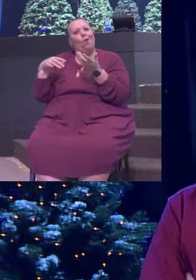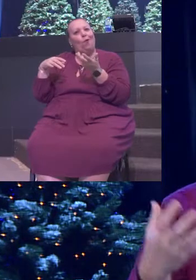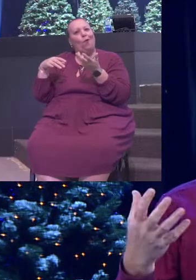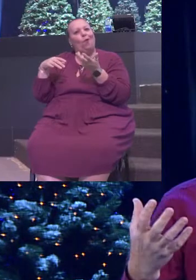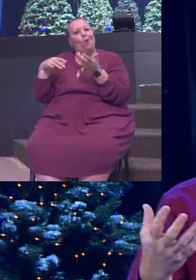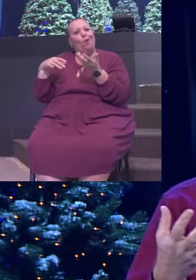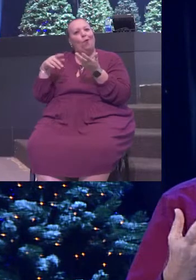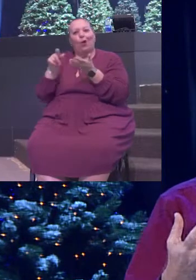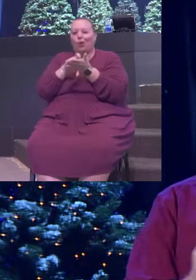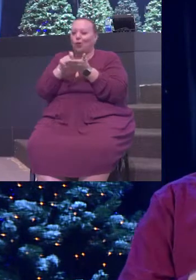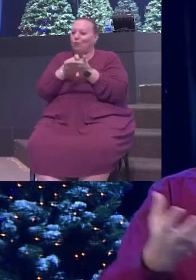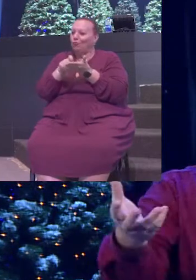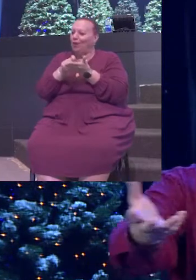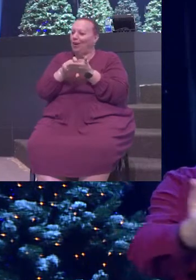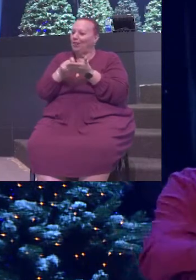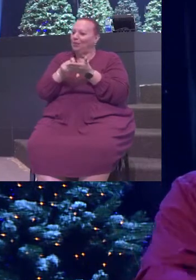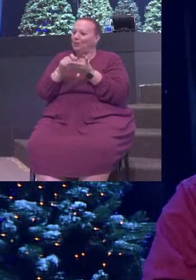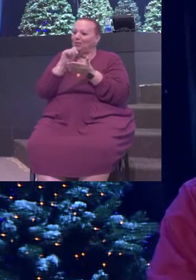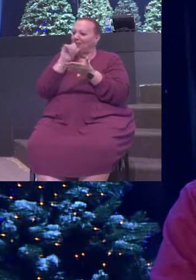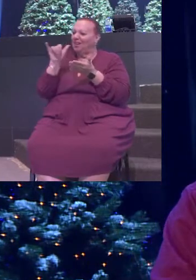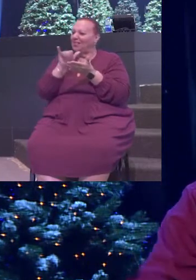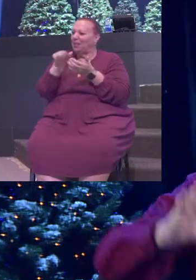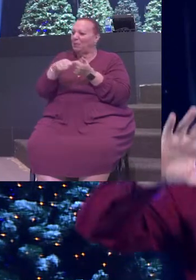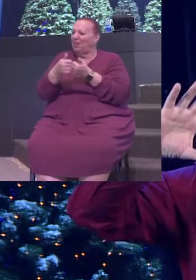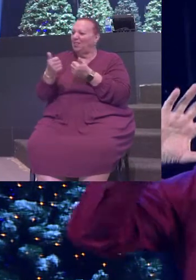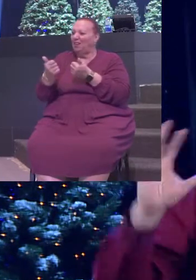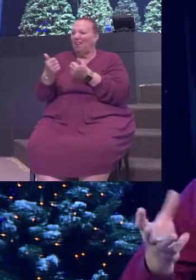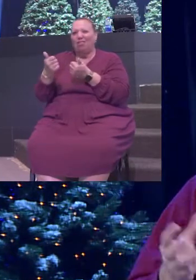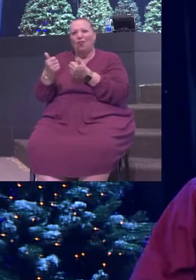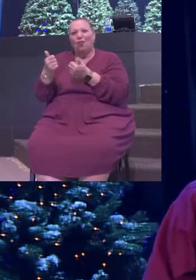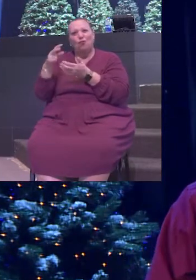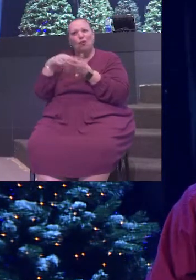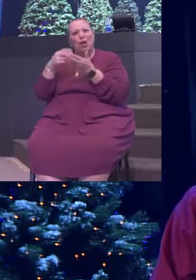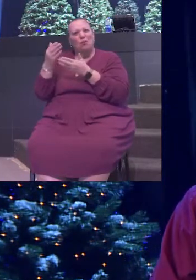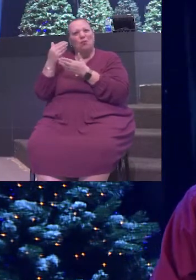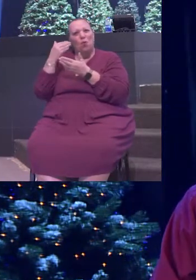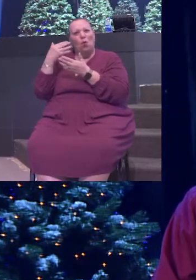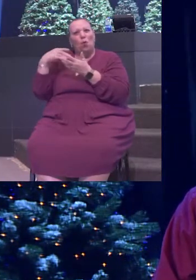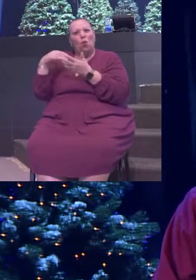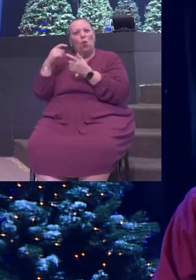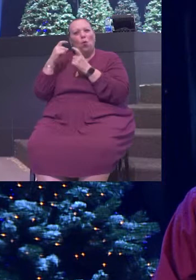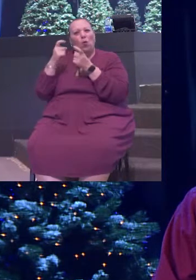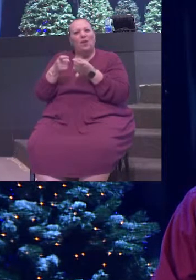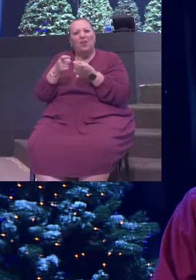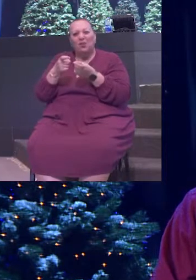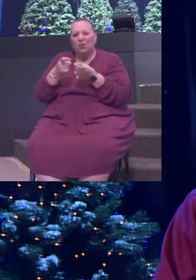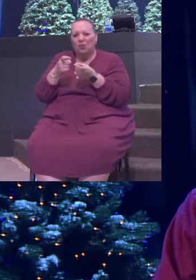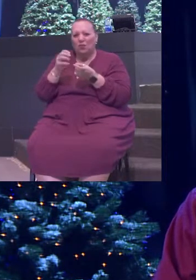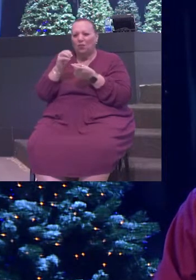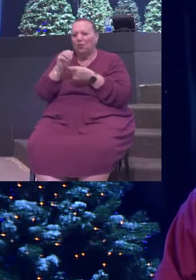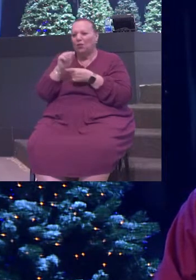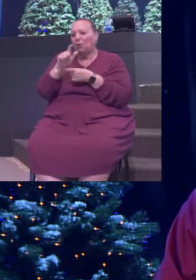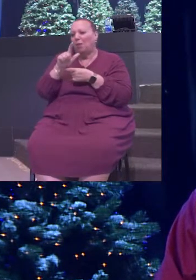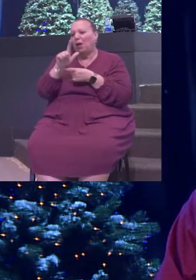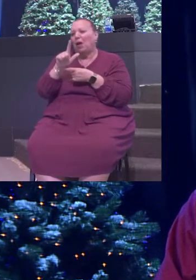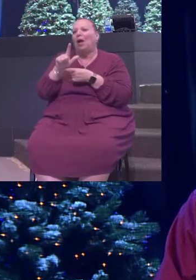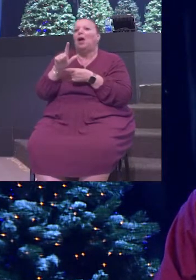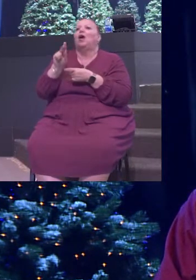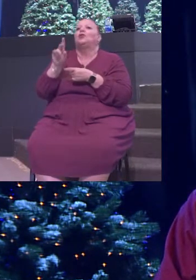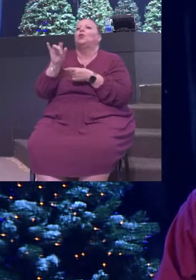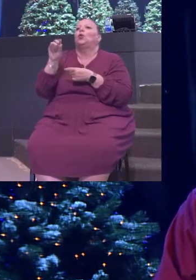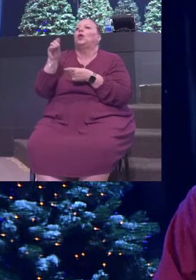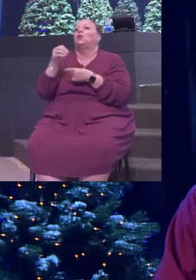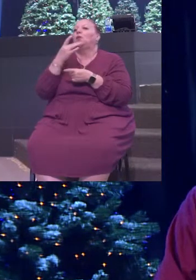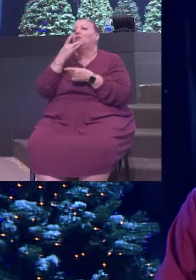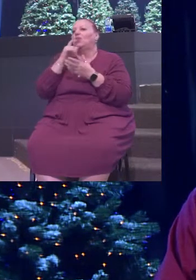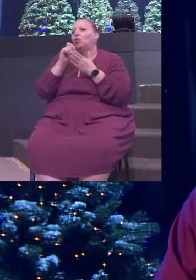the writing was unlike anything that I had read before. It's such a gift, and Max Lucado has been one of my favorite writers ever